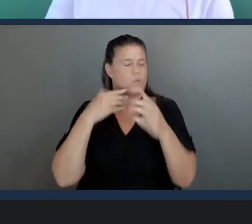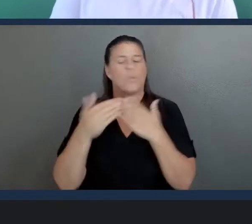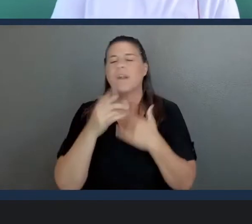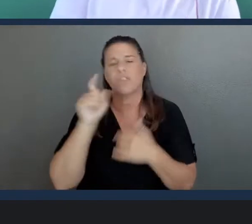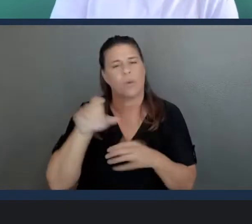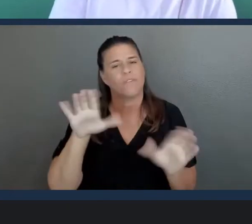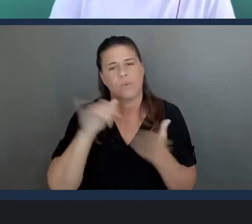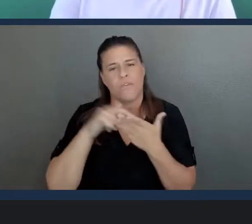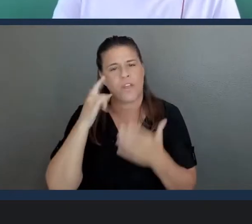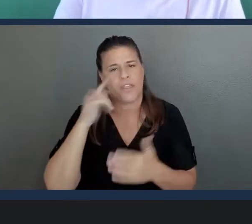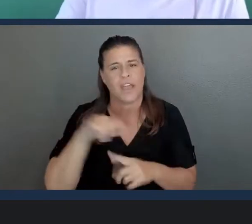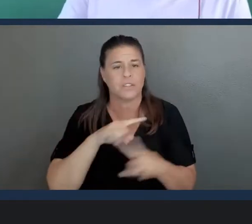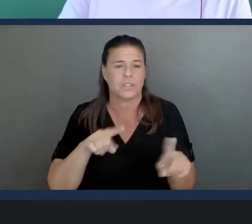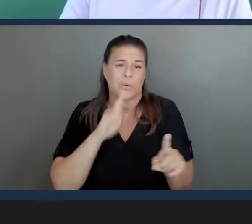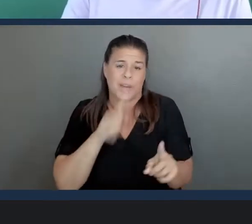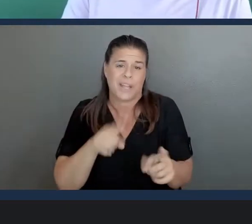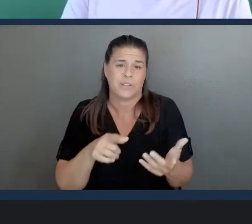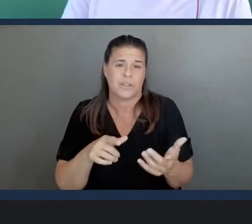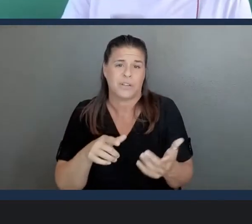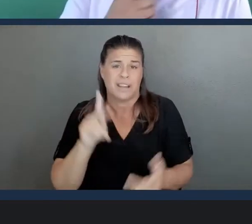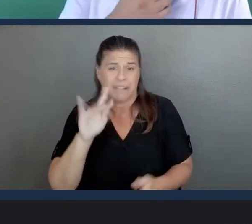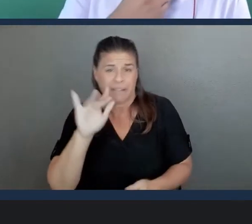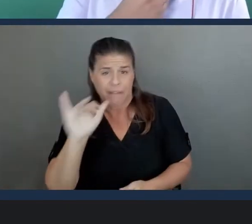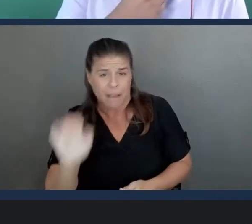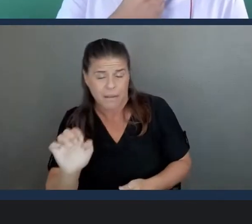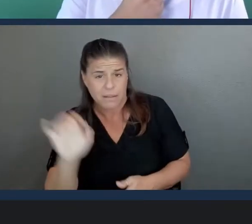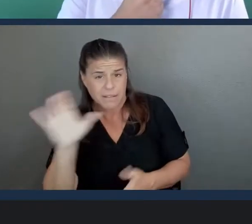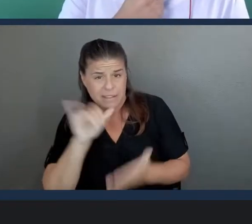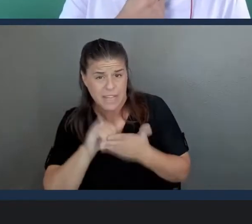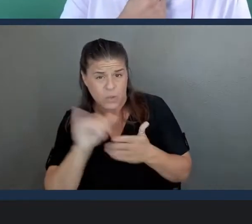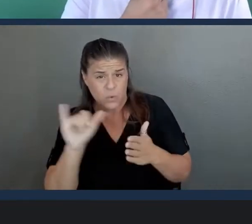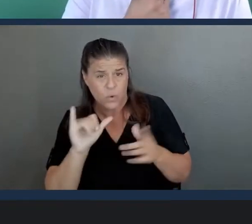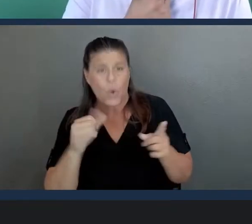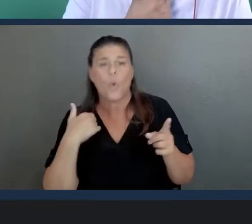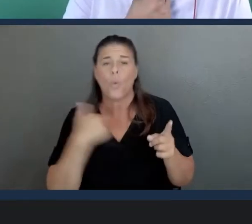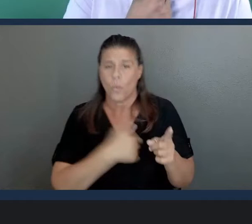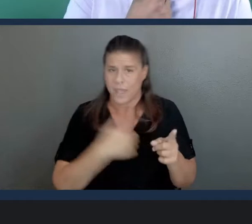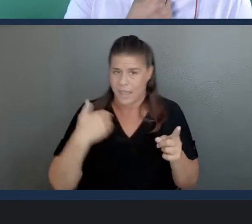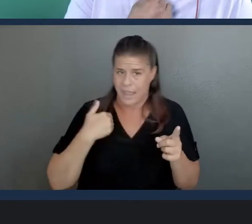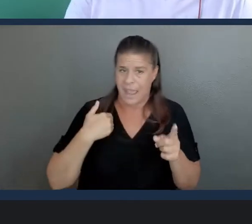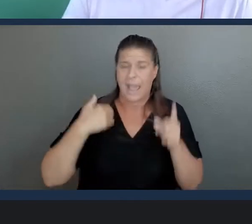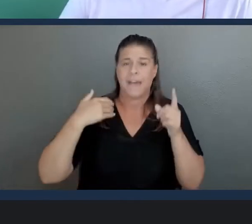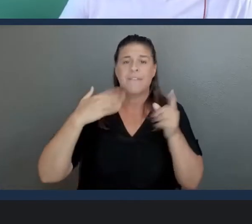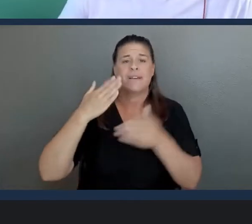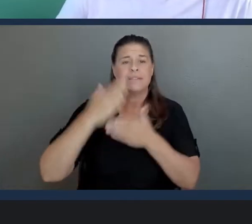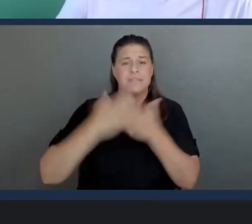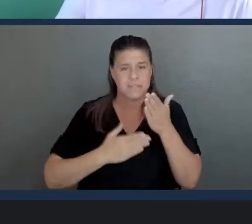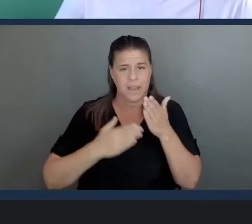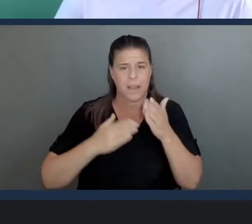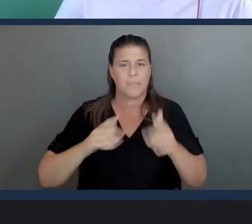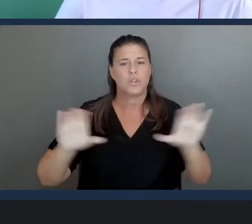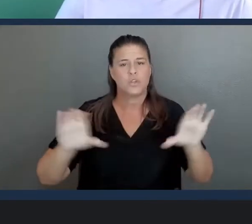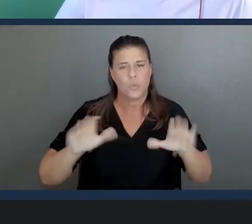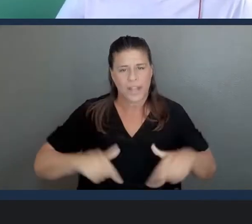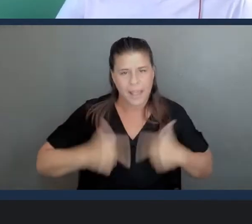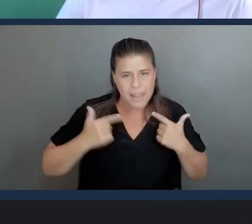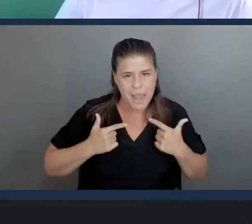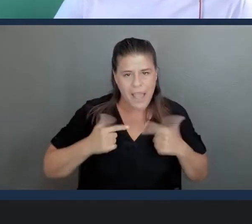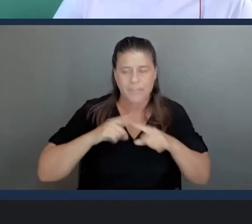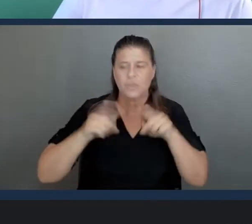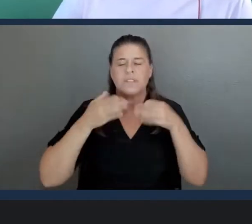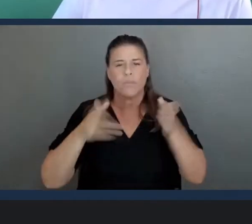So that's interesting. It does live too? We have definite customers doing live. There's different ways you could do